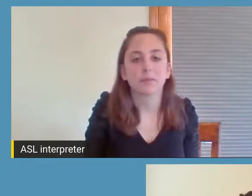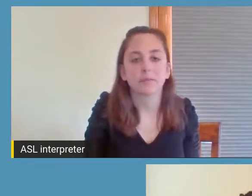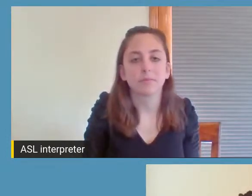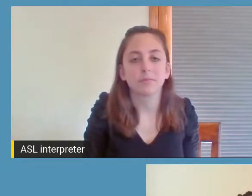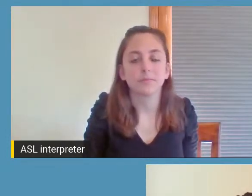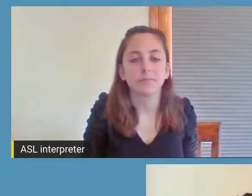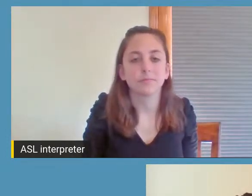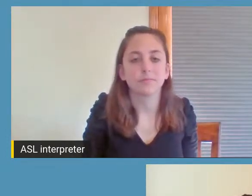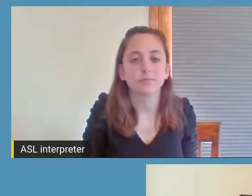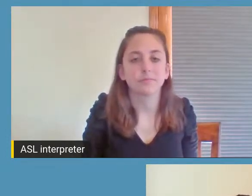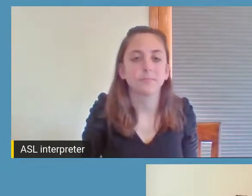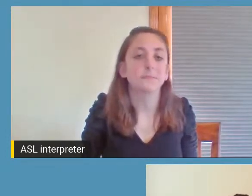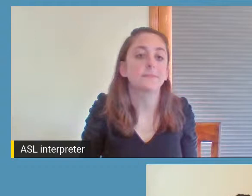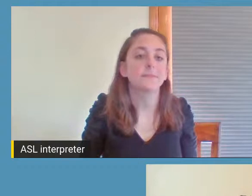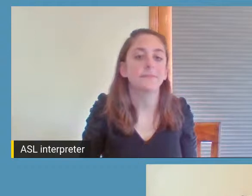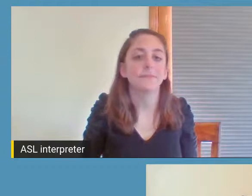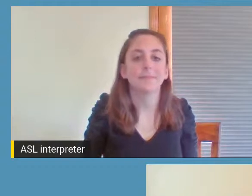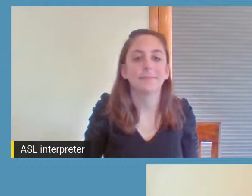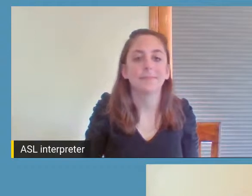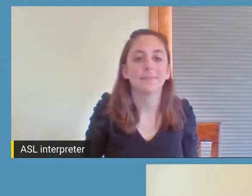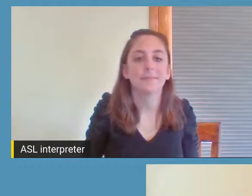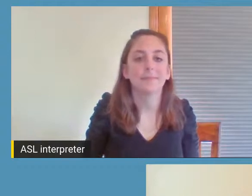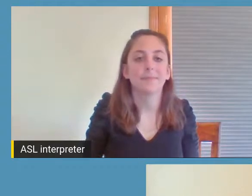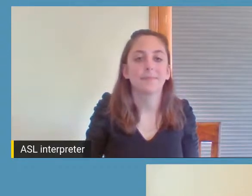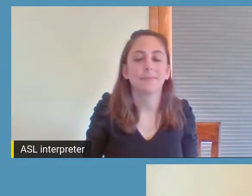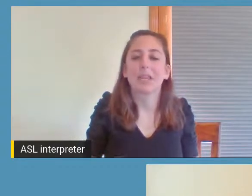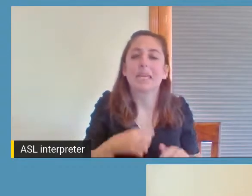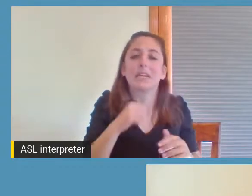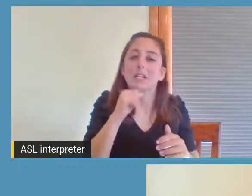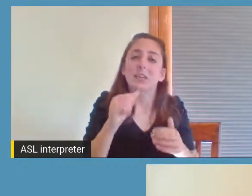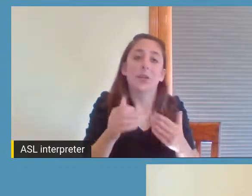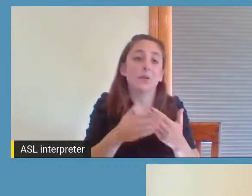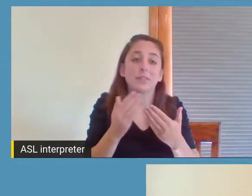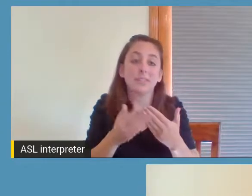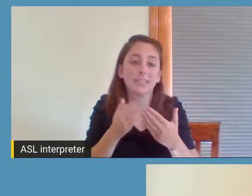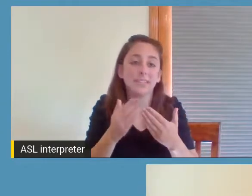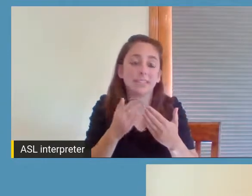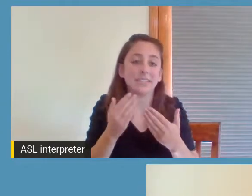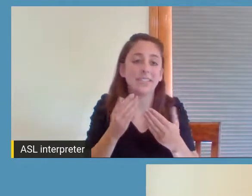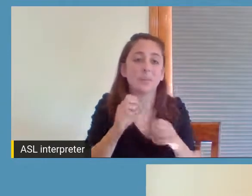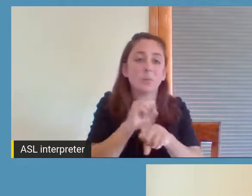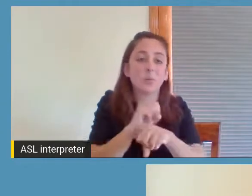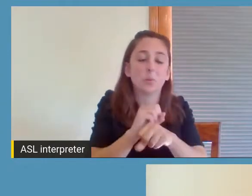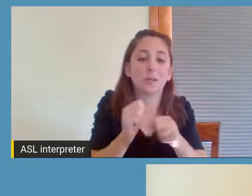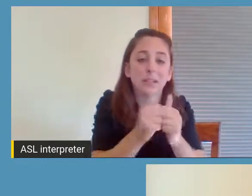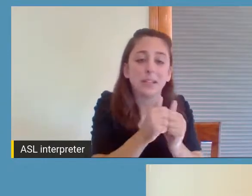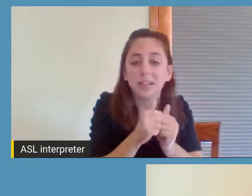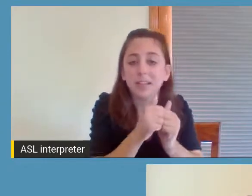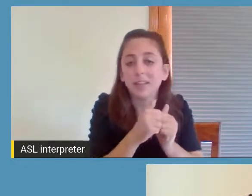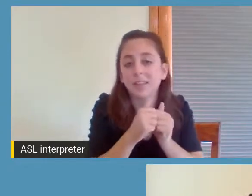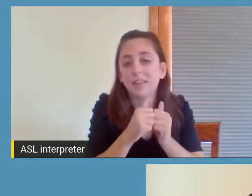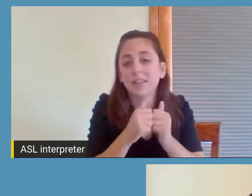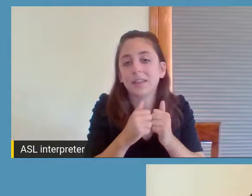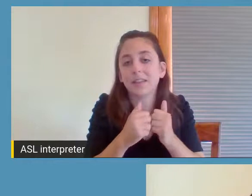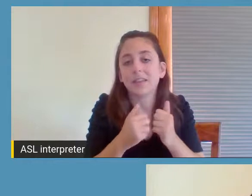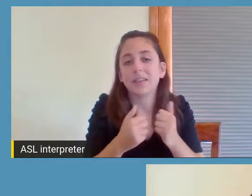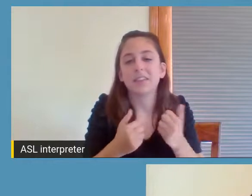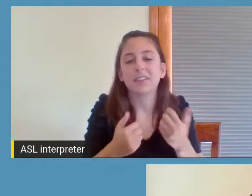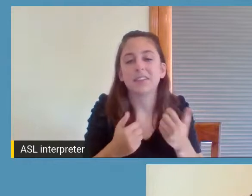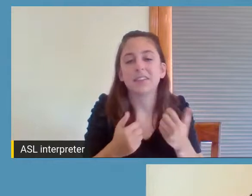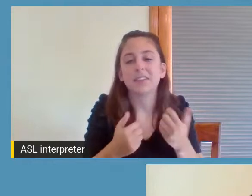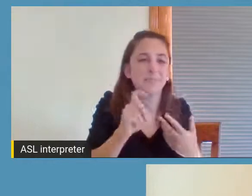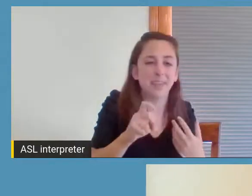You know, that's it. And then, you know, it's not always easy collaborations because you kind of have to